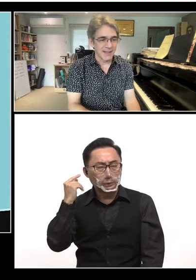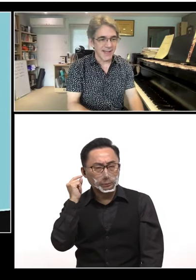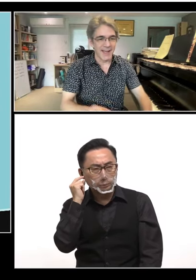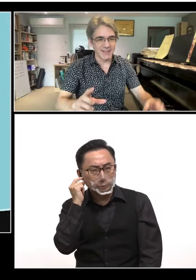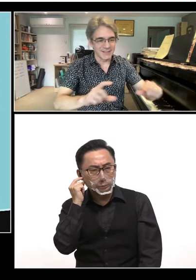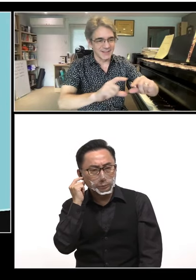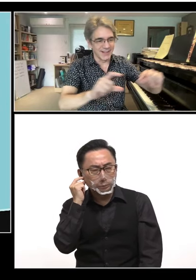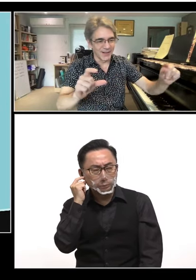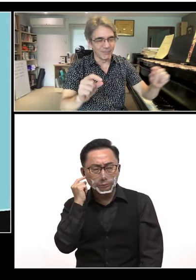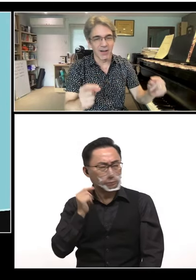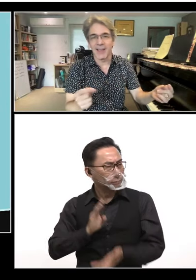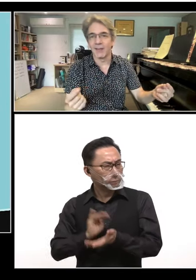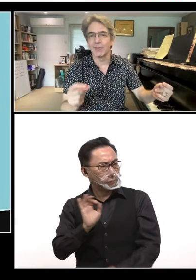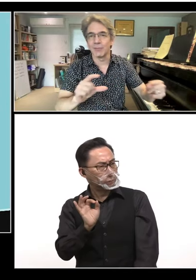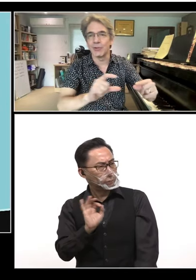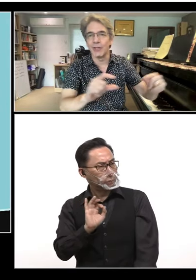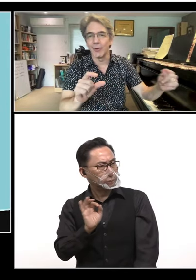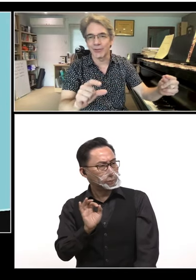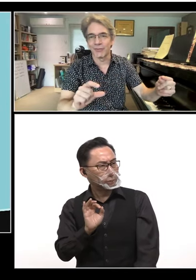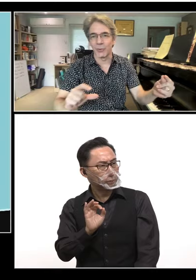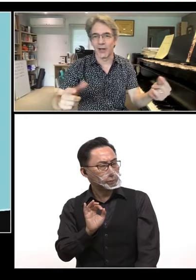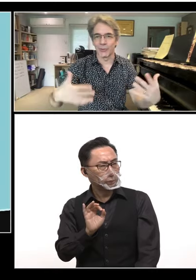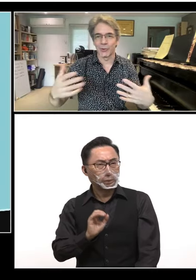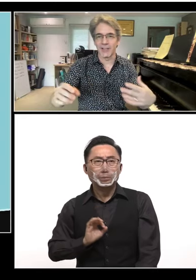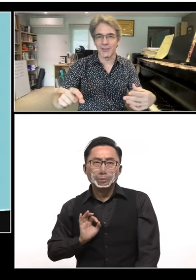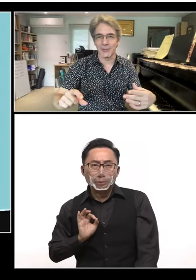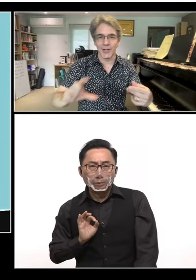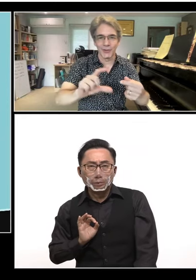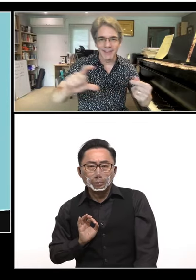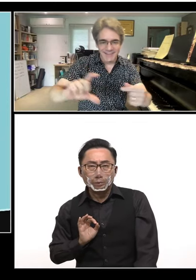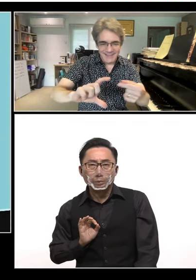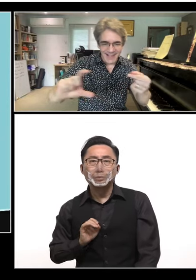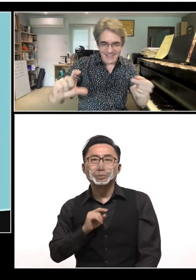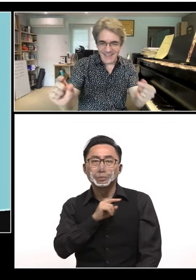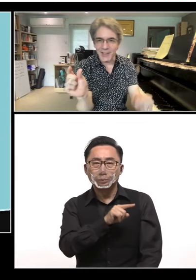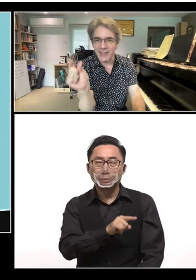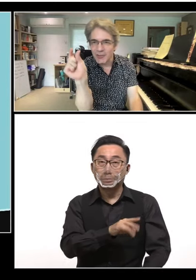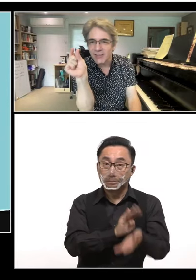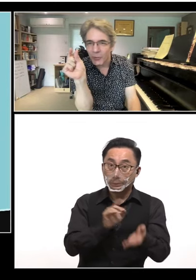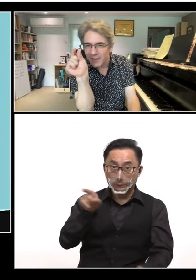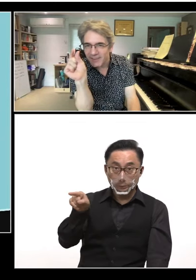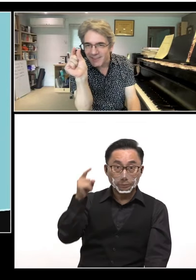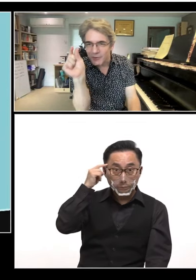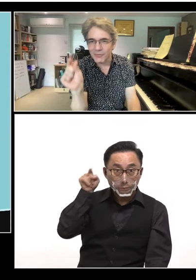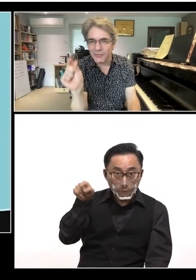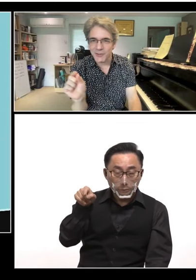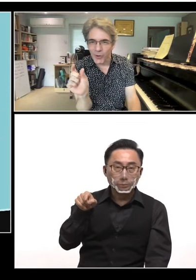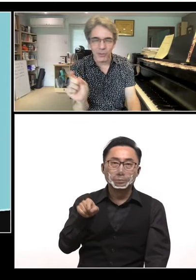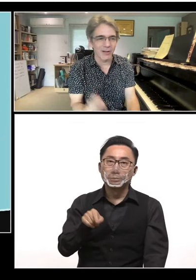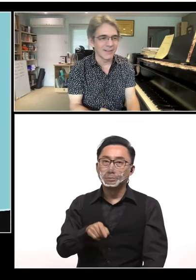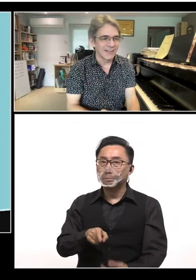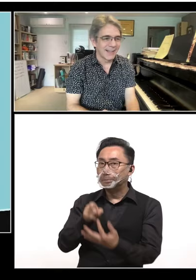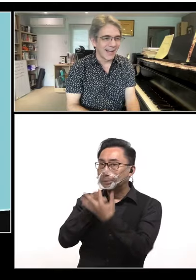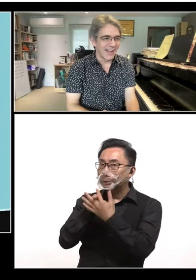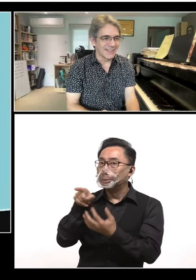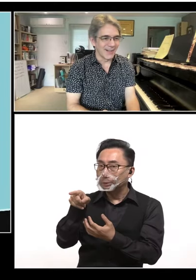And I have some studio software, recording studio, that I could take it and just go in and listen to a very small